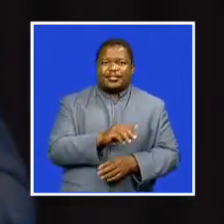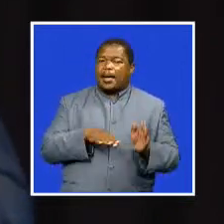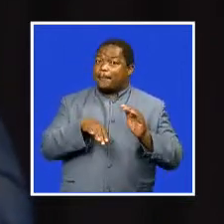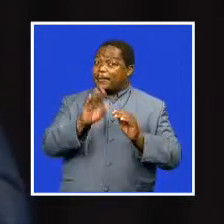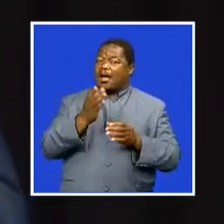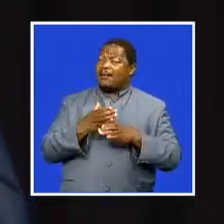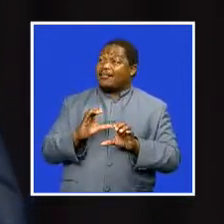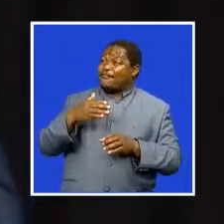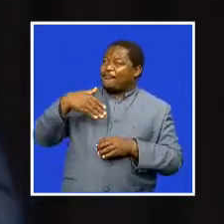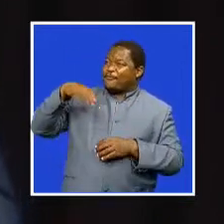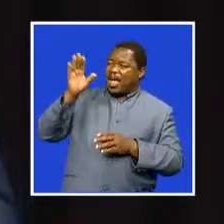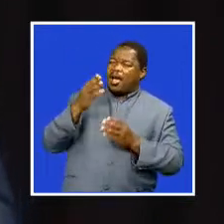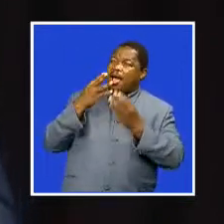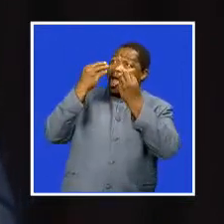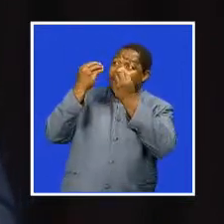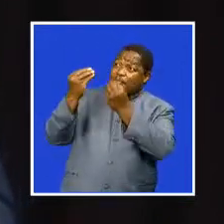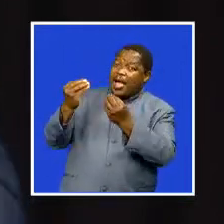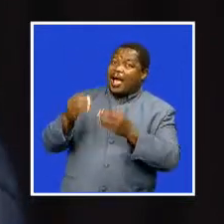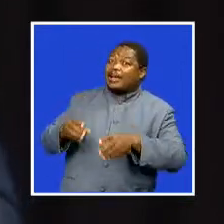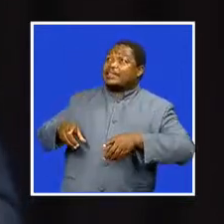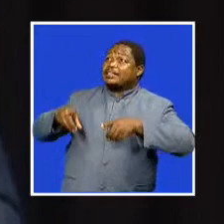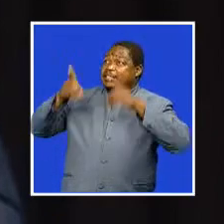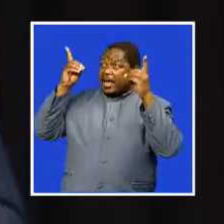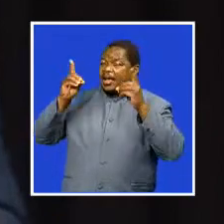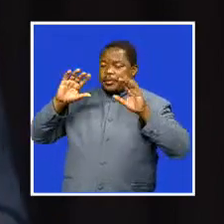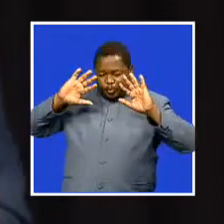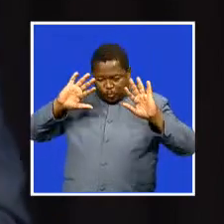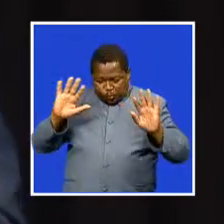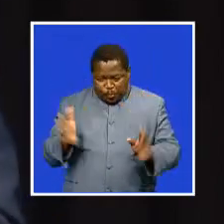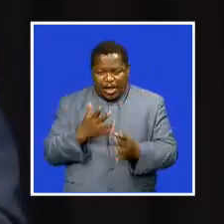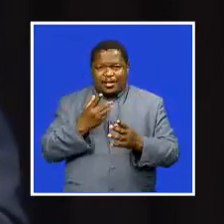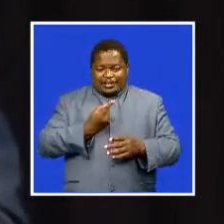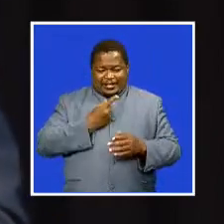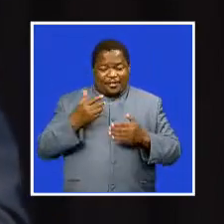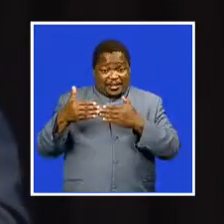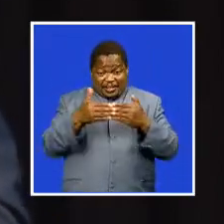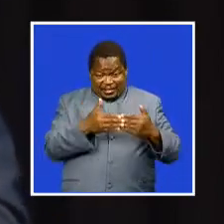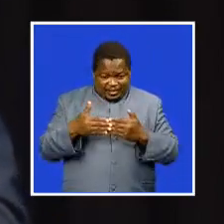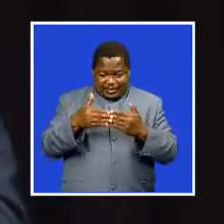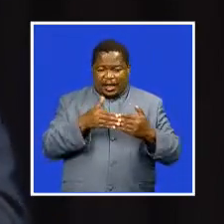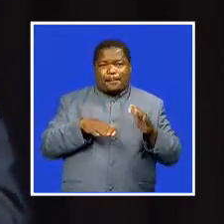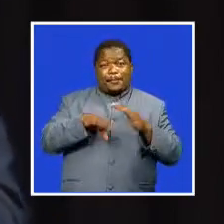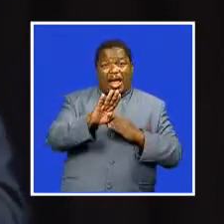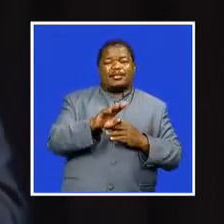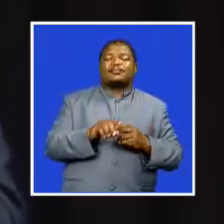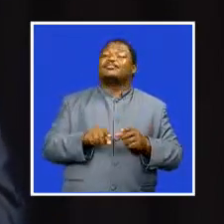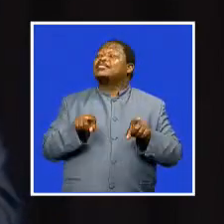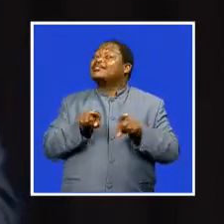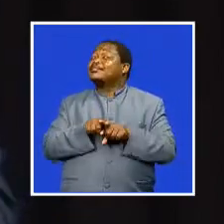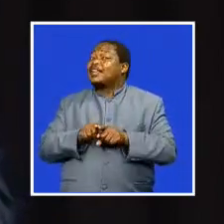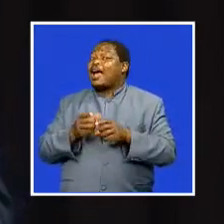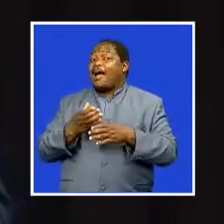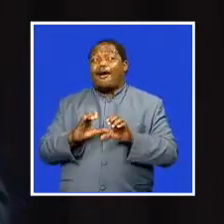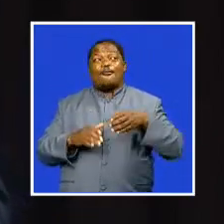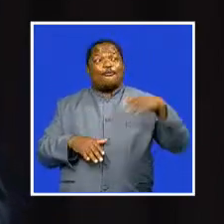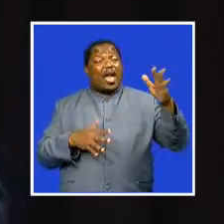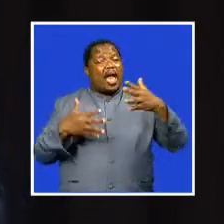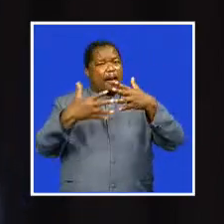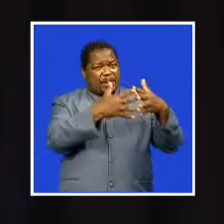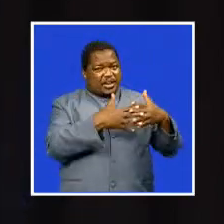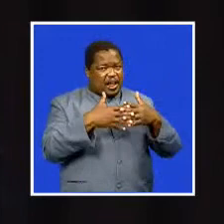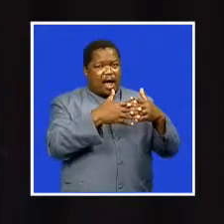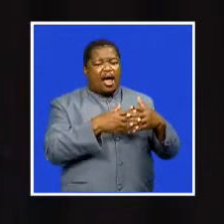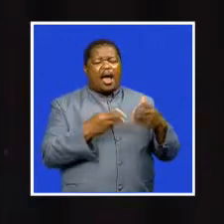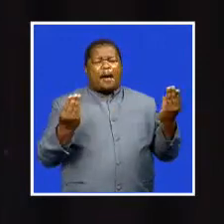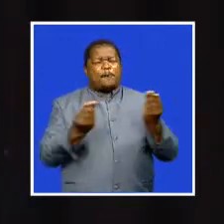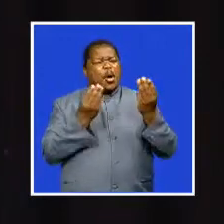lamave lamanye ikakhulu e-Europe nase-America la sibona khona tinombolo isetulu kakhulu sithi ke